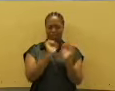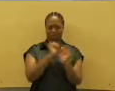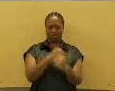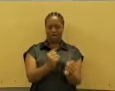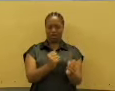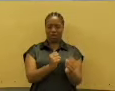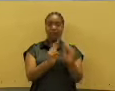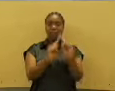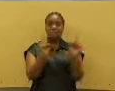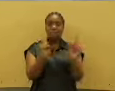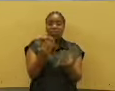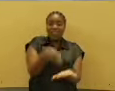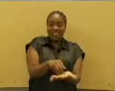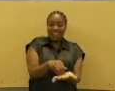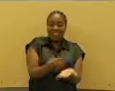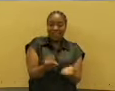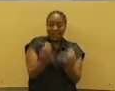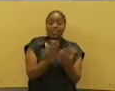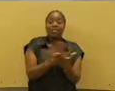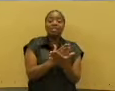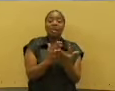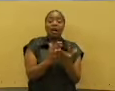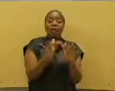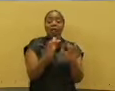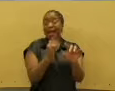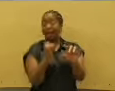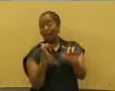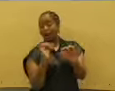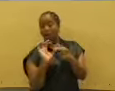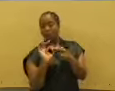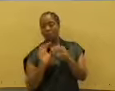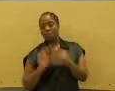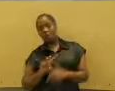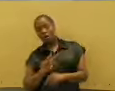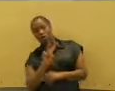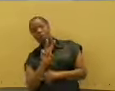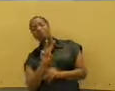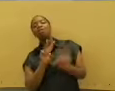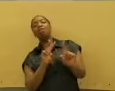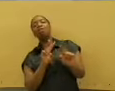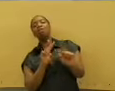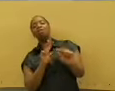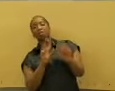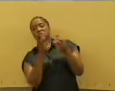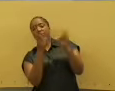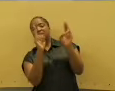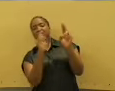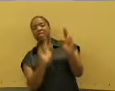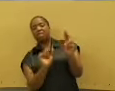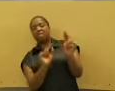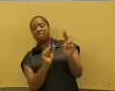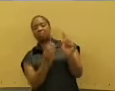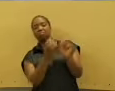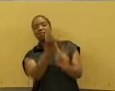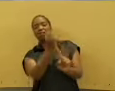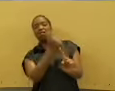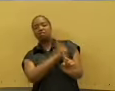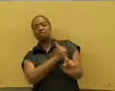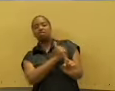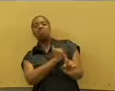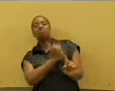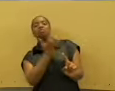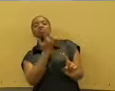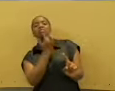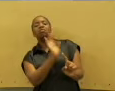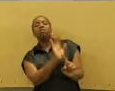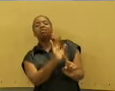you did make it, and there are still some people who would see you as a person in the university space as a privileged person. So